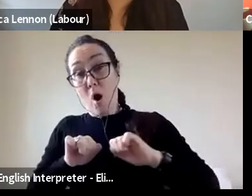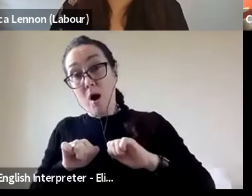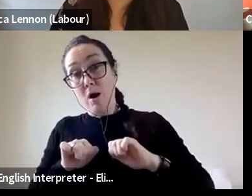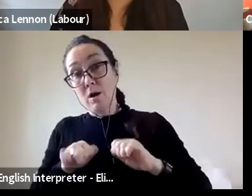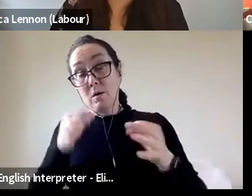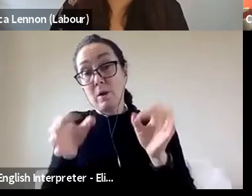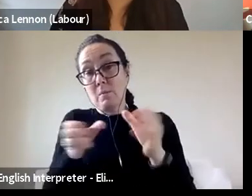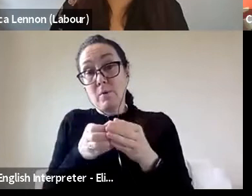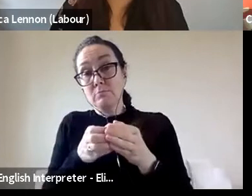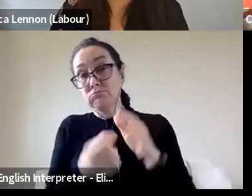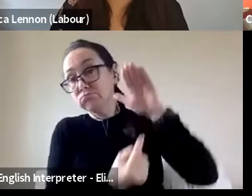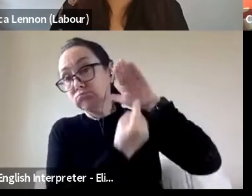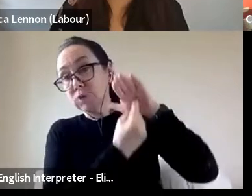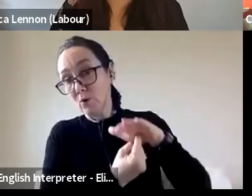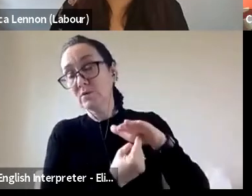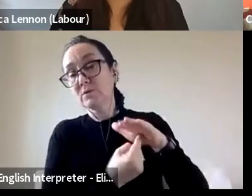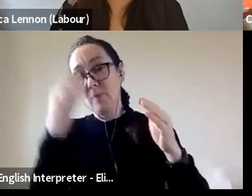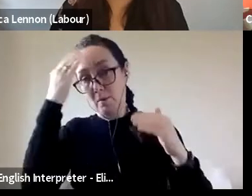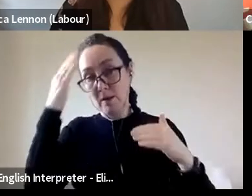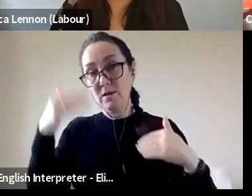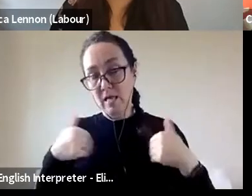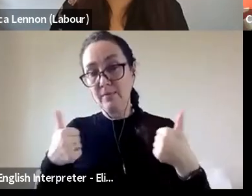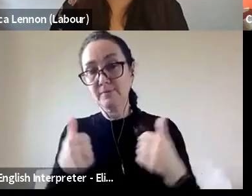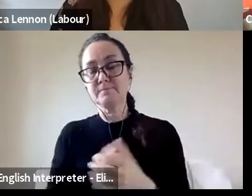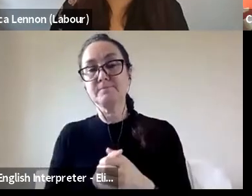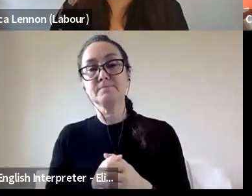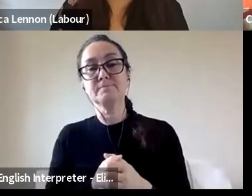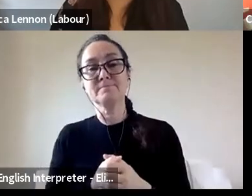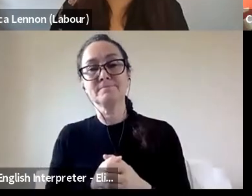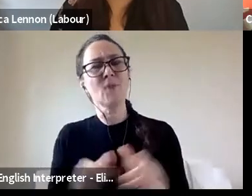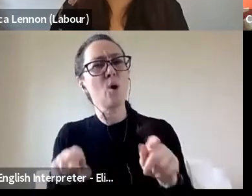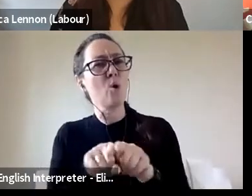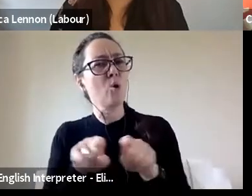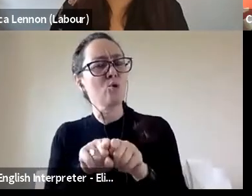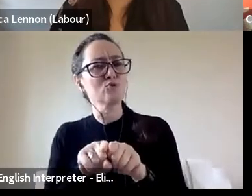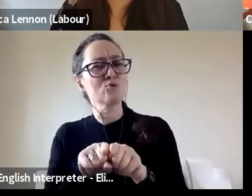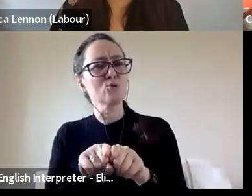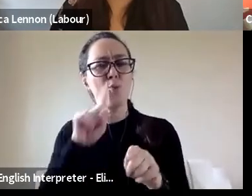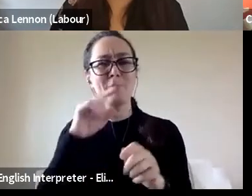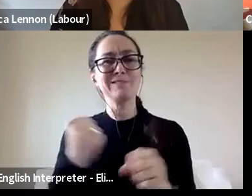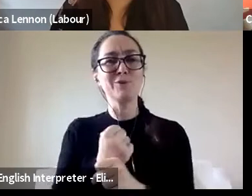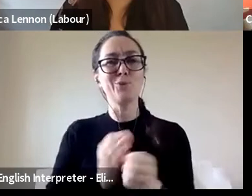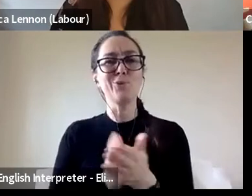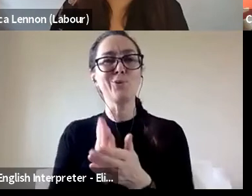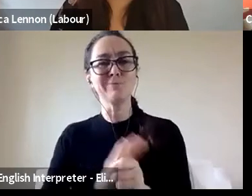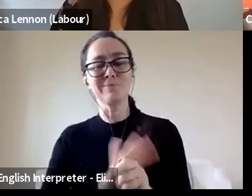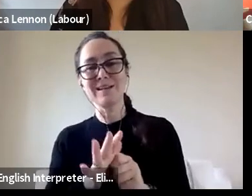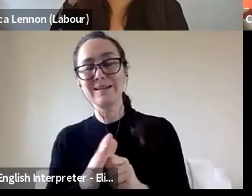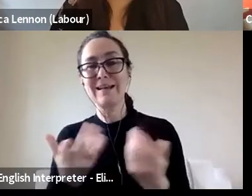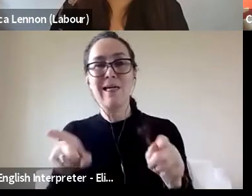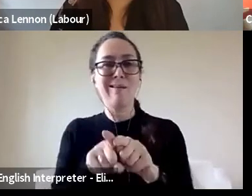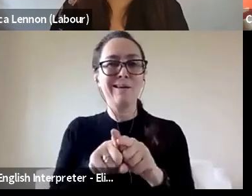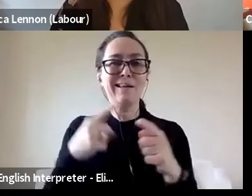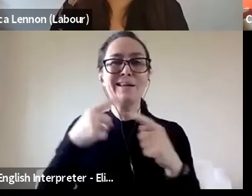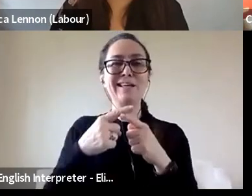party. I think the innovations in the pandemic that can be built on, so young carers getting e-vouchers and subscription